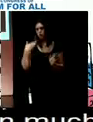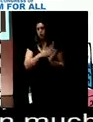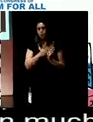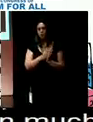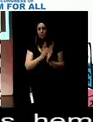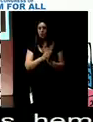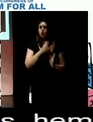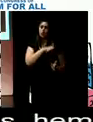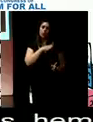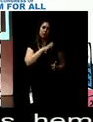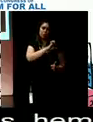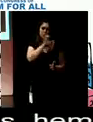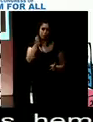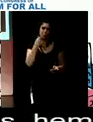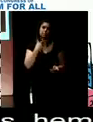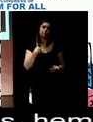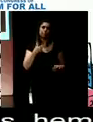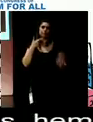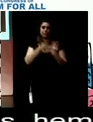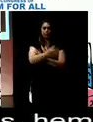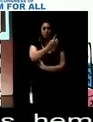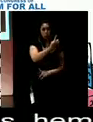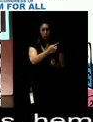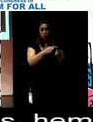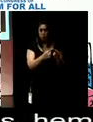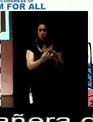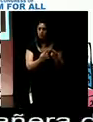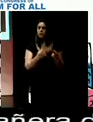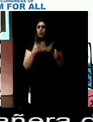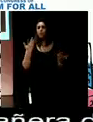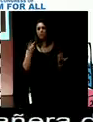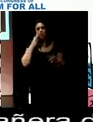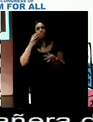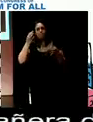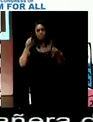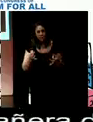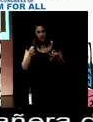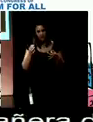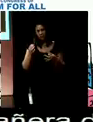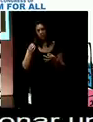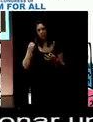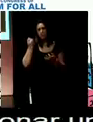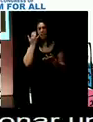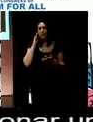our colleague from the European Commission. She has mentioned one, but the